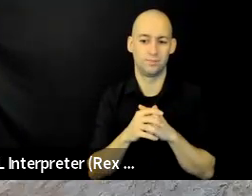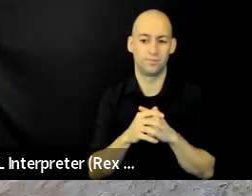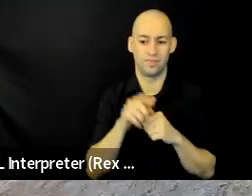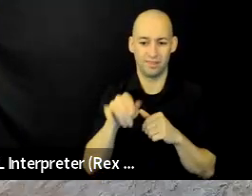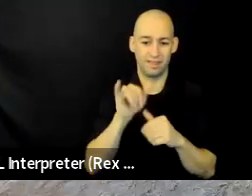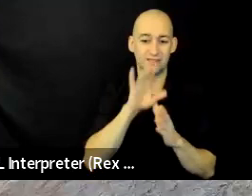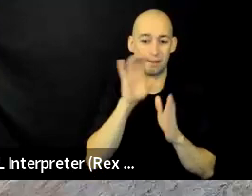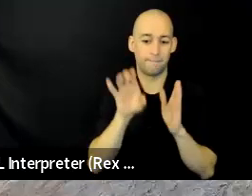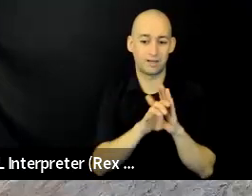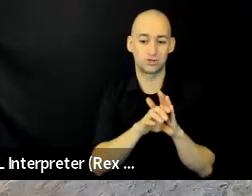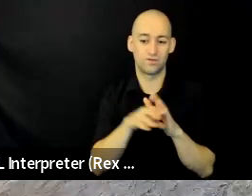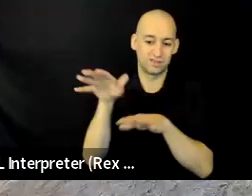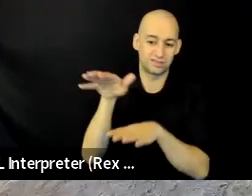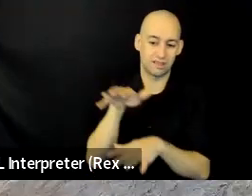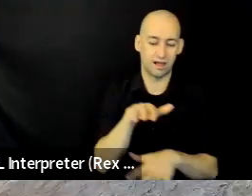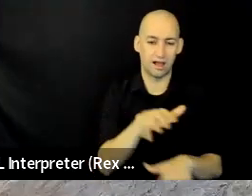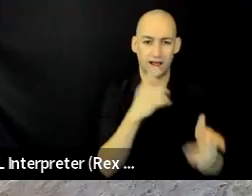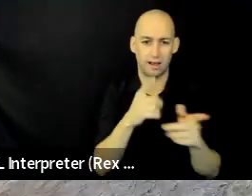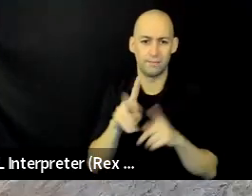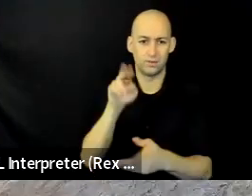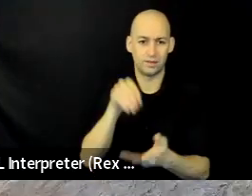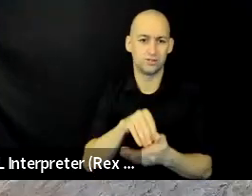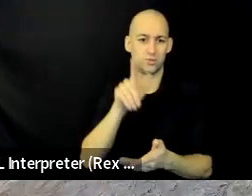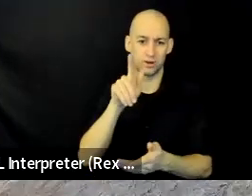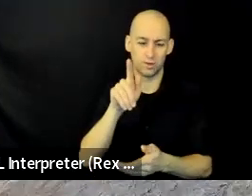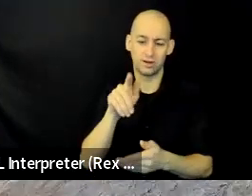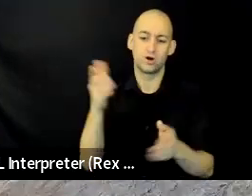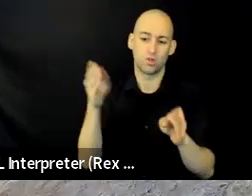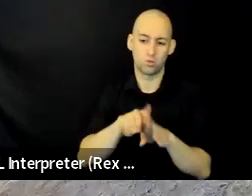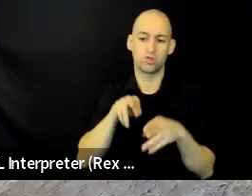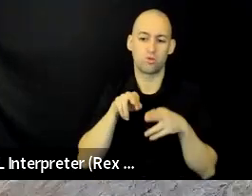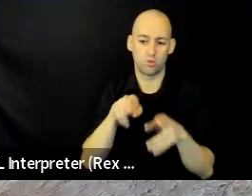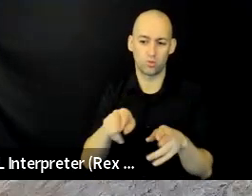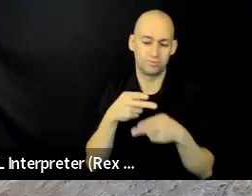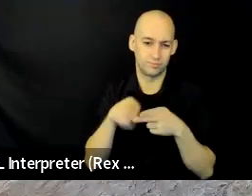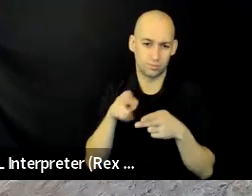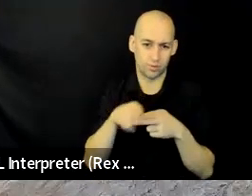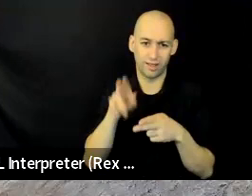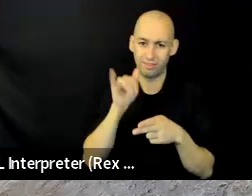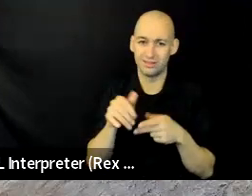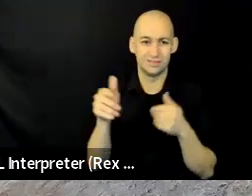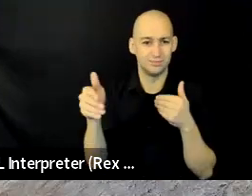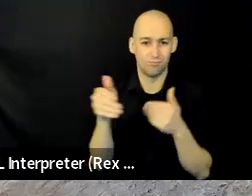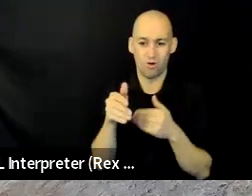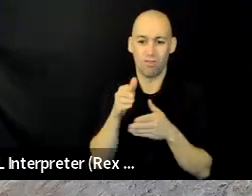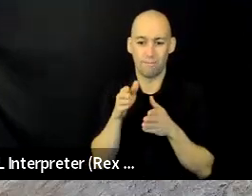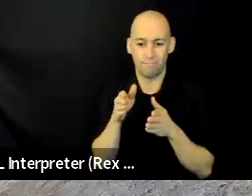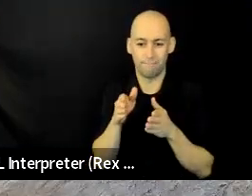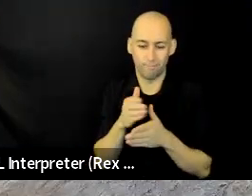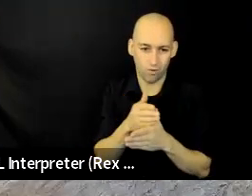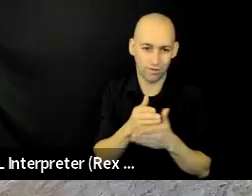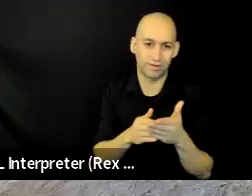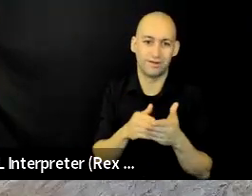of a slide that occurred in 2021, shut down the road temporarily. And this is just a small segment of the overall